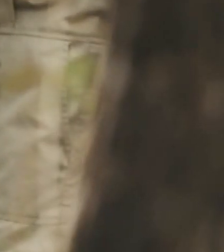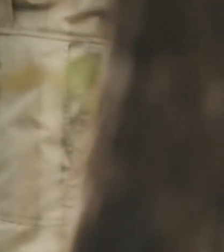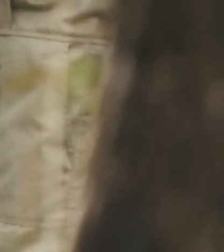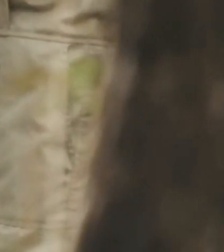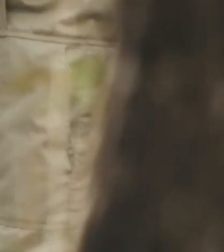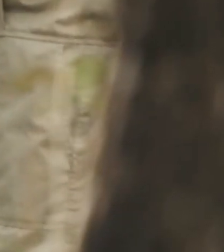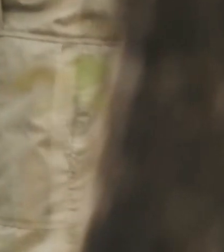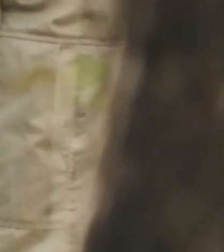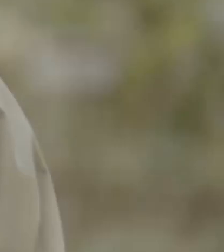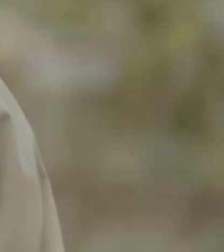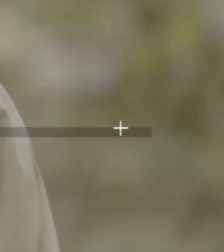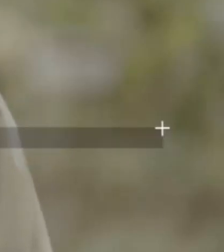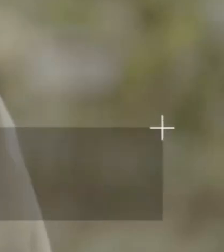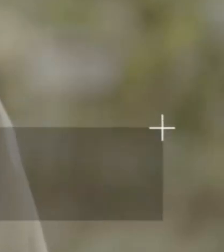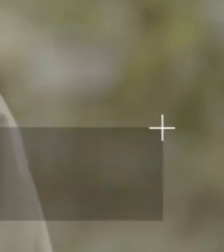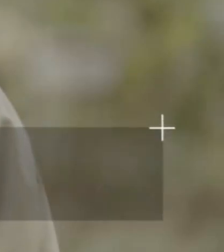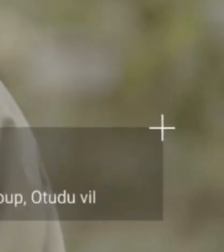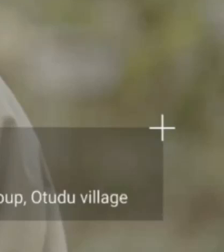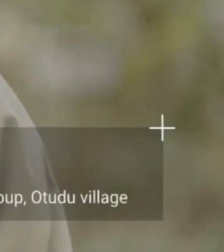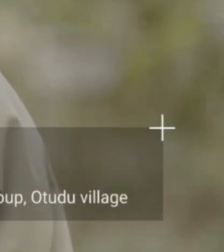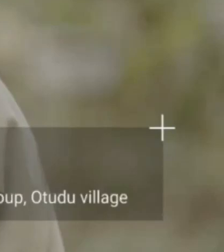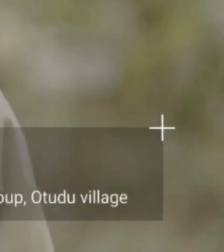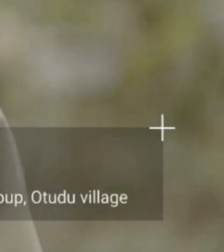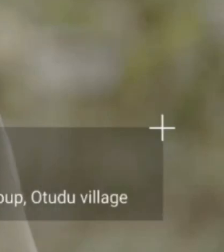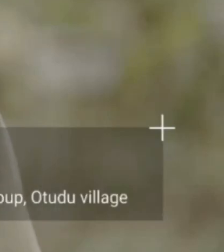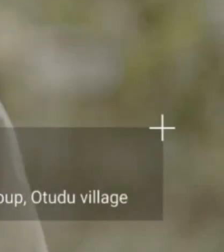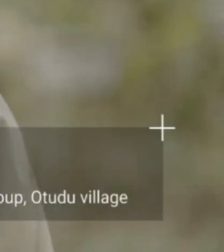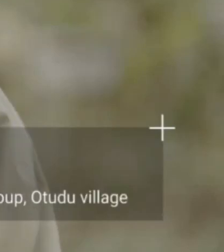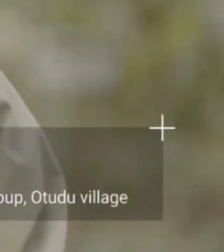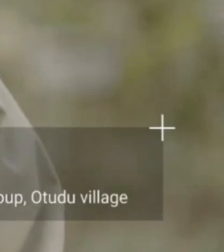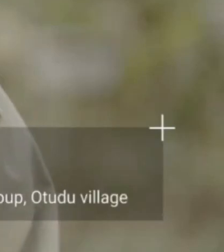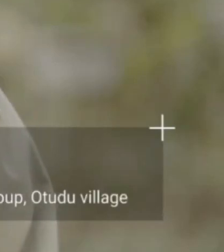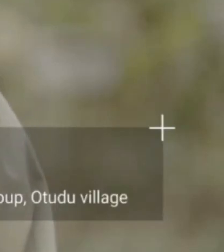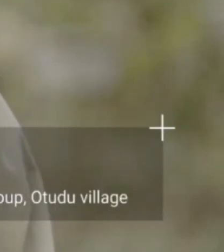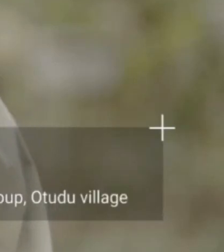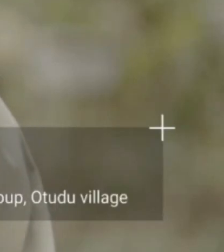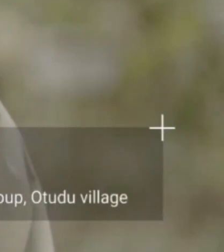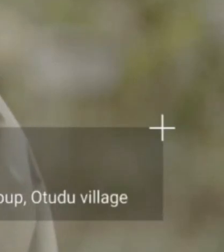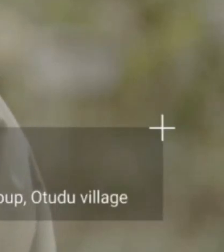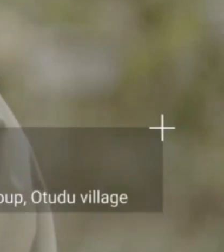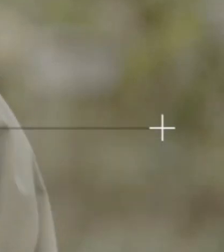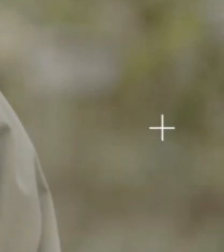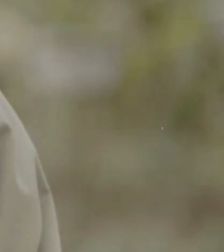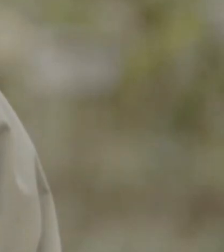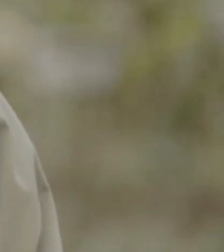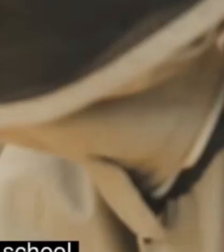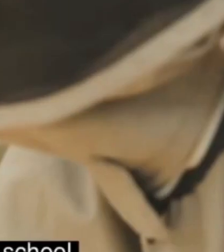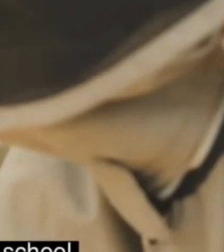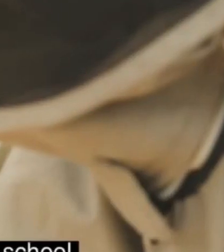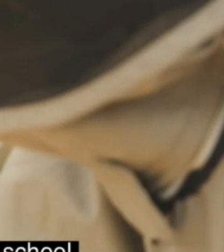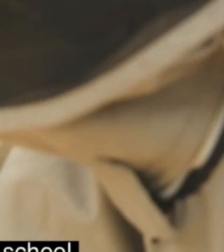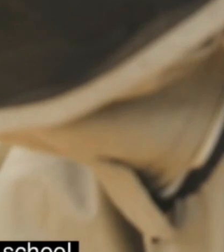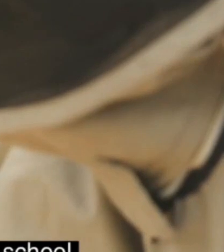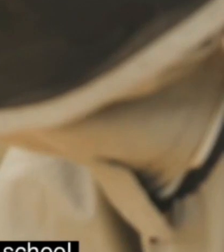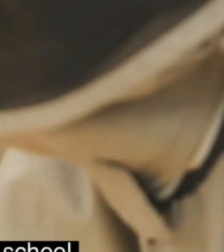sa bichiel. Ame kila chela charo tutunya para rio, con kilo sa bichiel, no betrua pier biru rio.